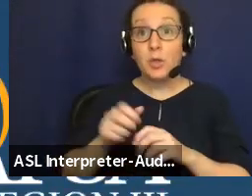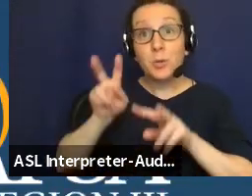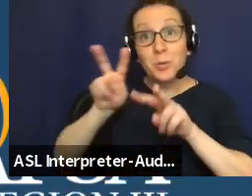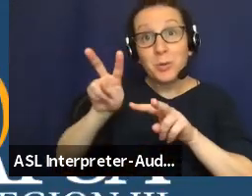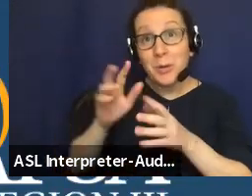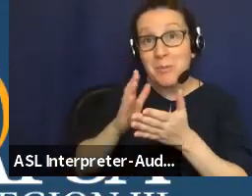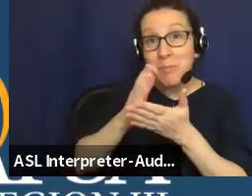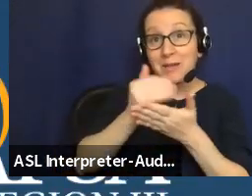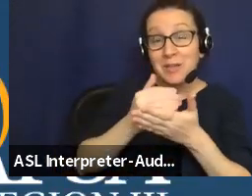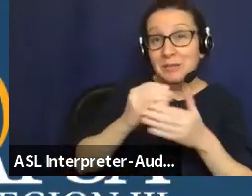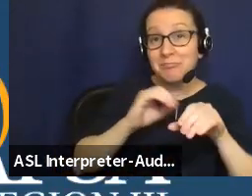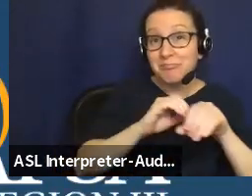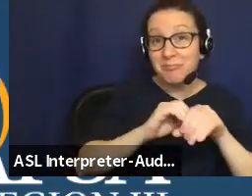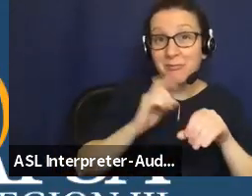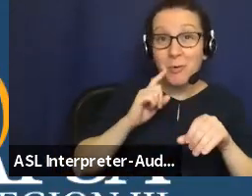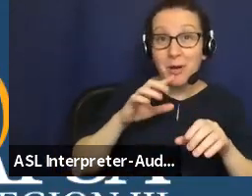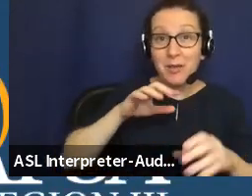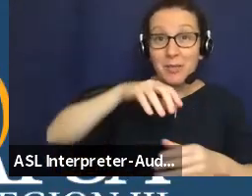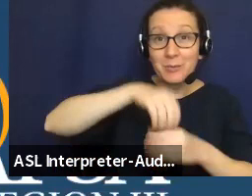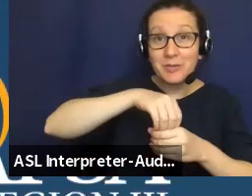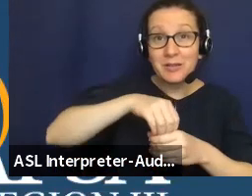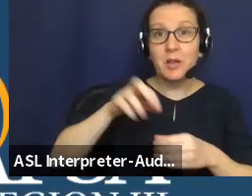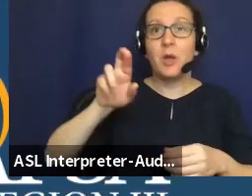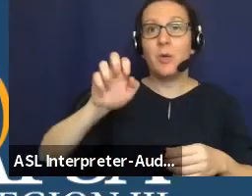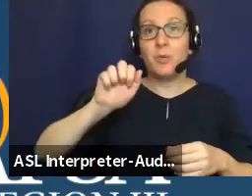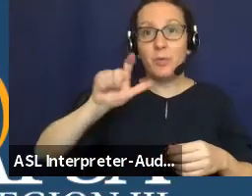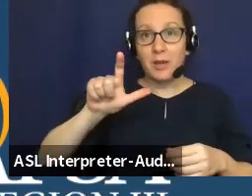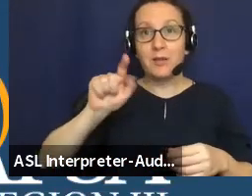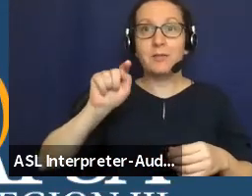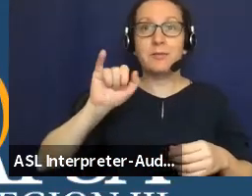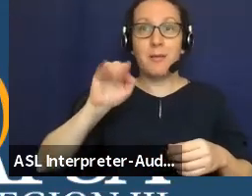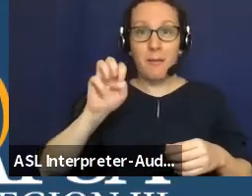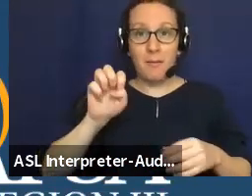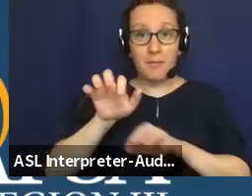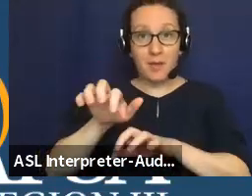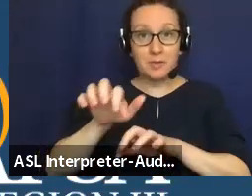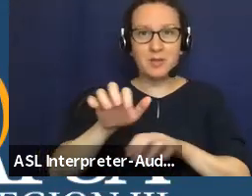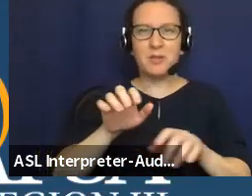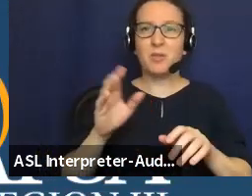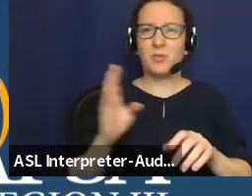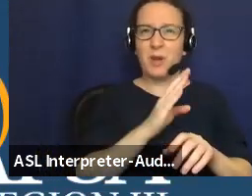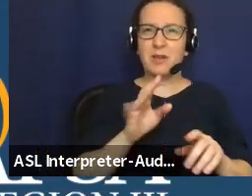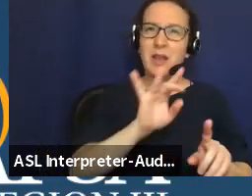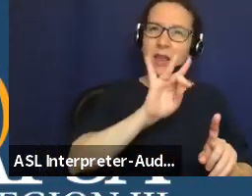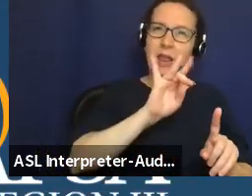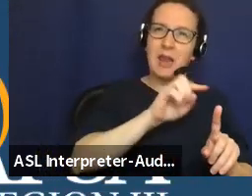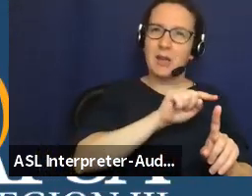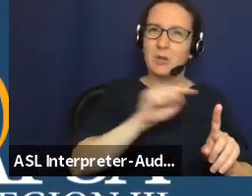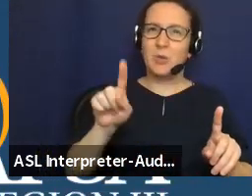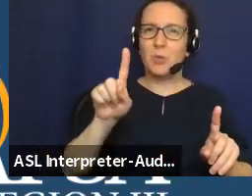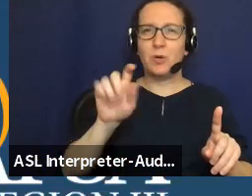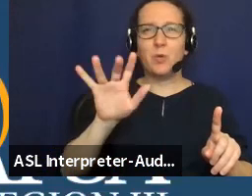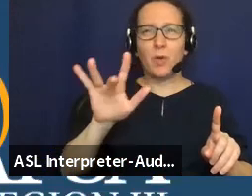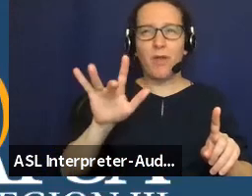estimates, but real-time captioning has ranged for us from about $80 to $125 an